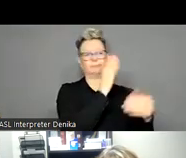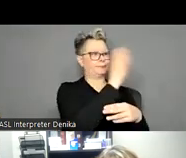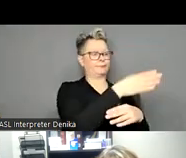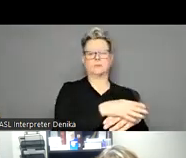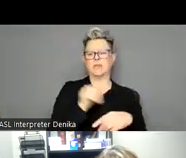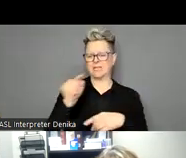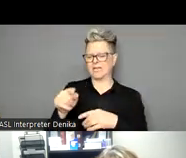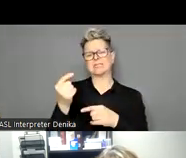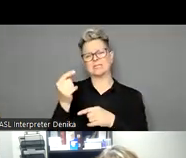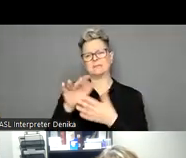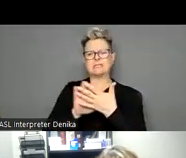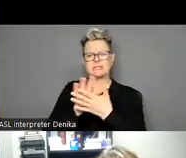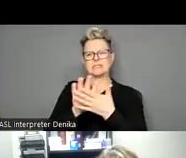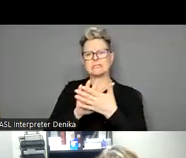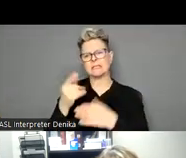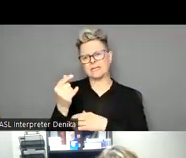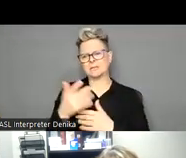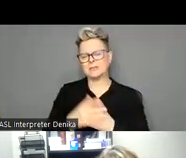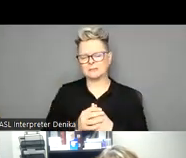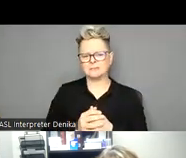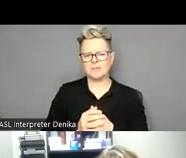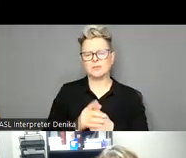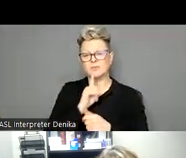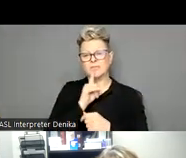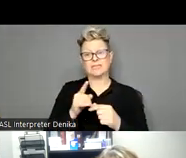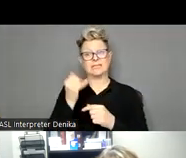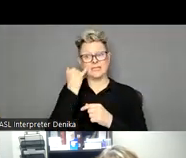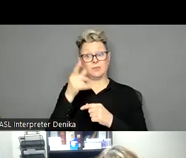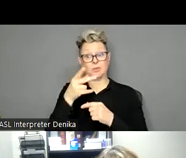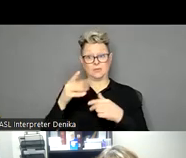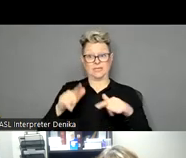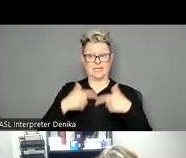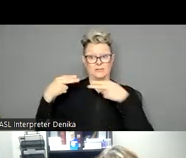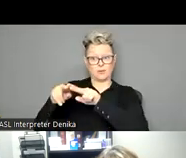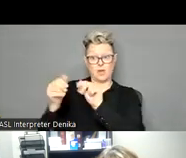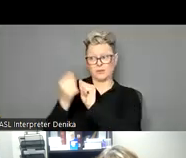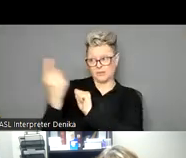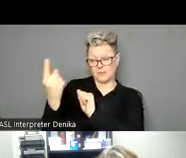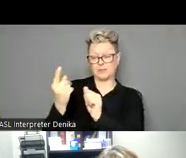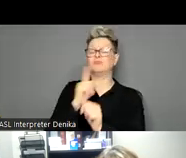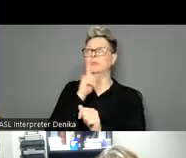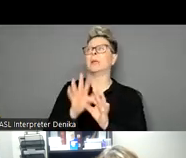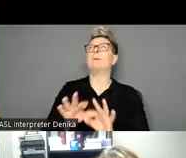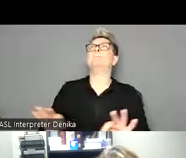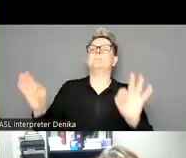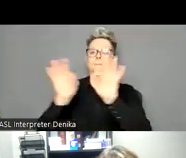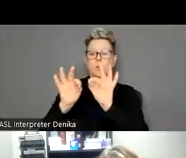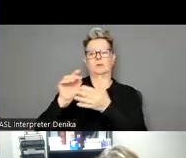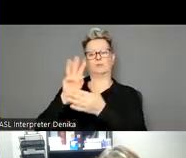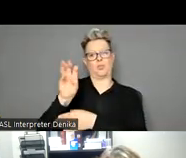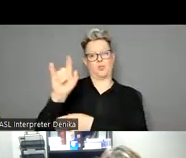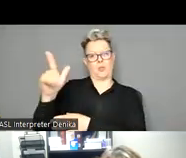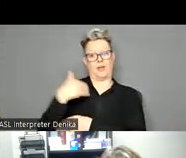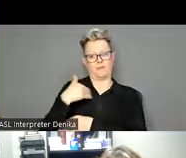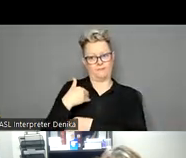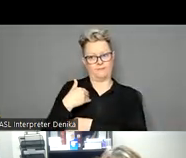So the importance of writing a will is just much more heightened for those types of relationships. You